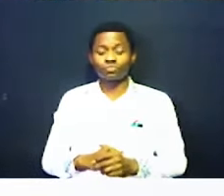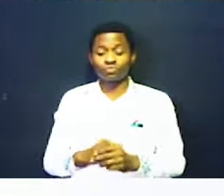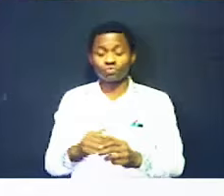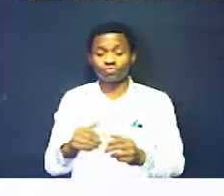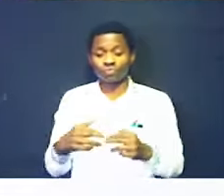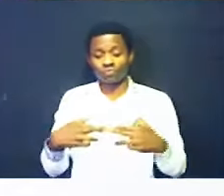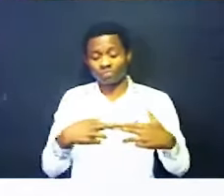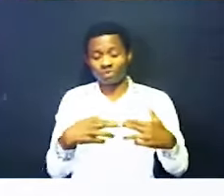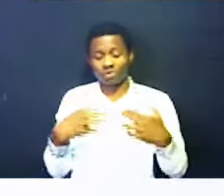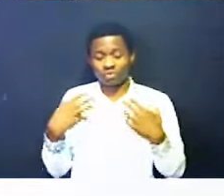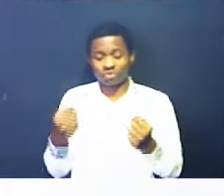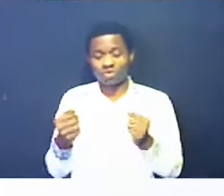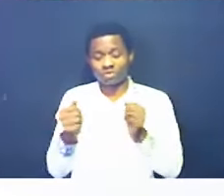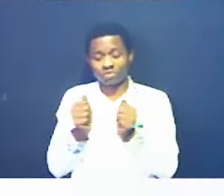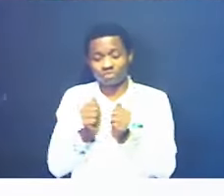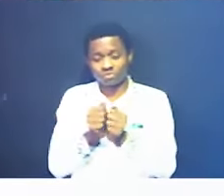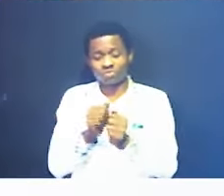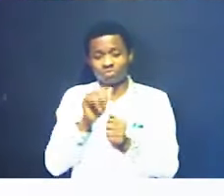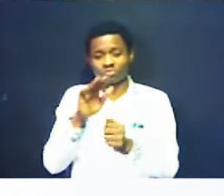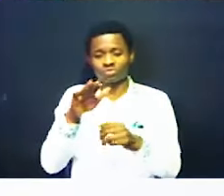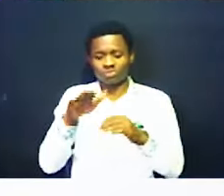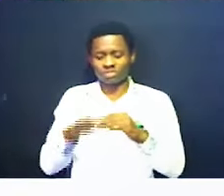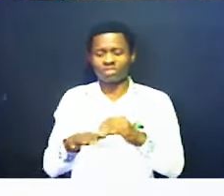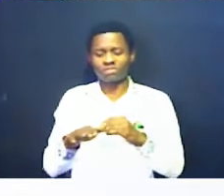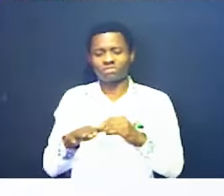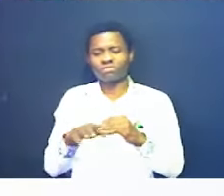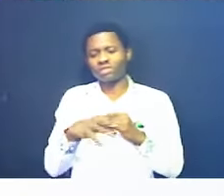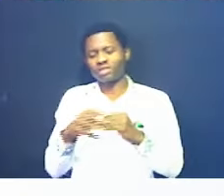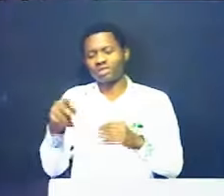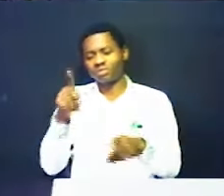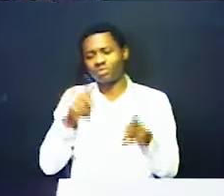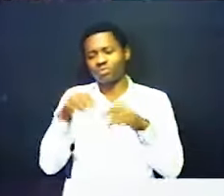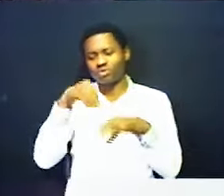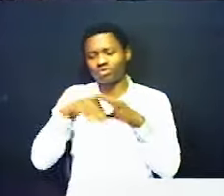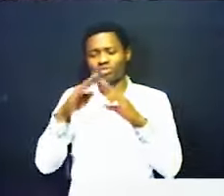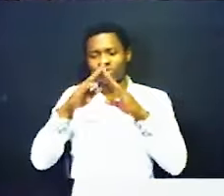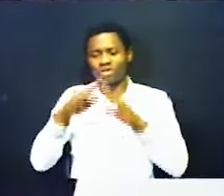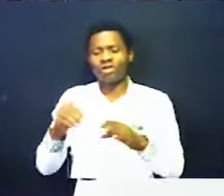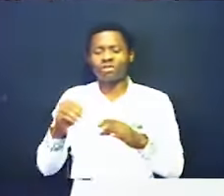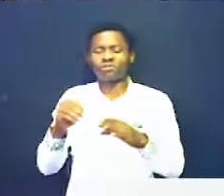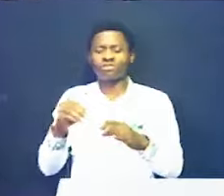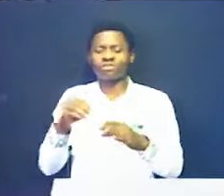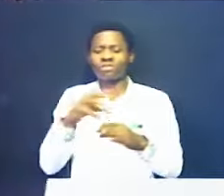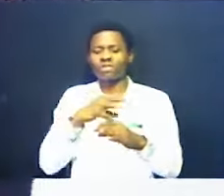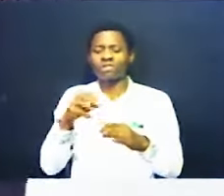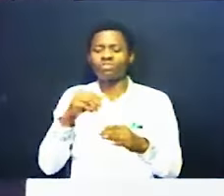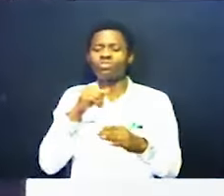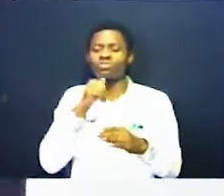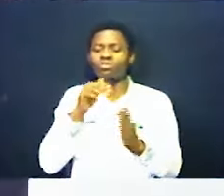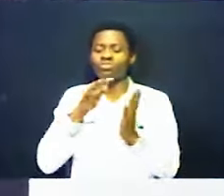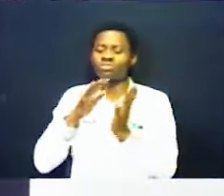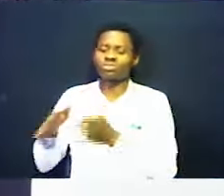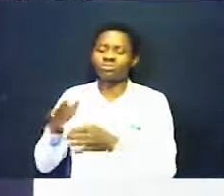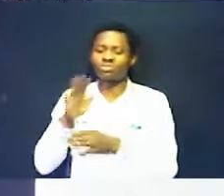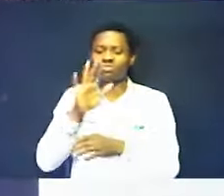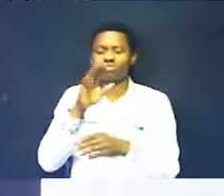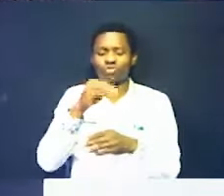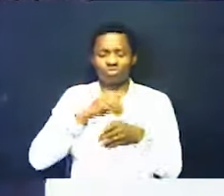na one pa one tears war. Maybe you are listening to me. Maybe I would hear me and then you may. You want to relate